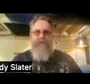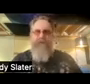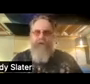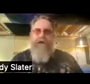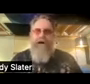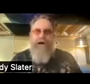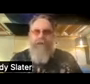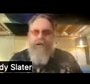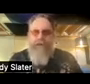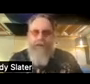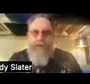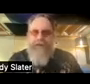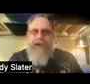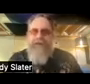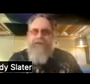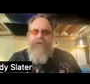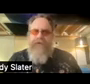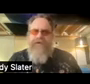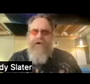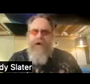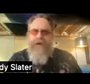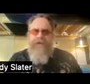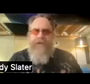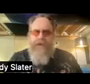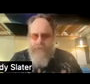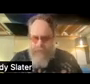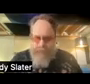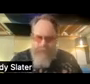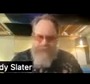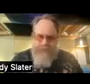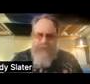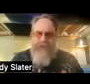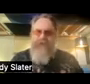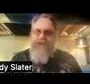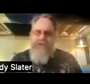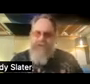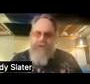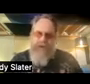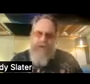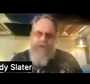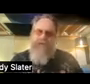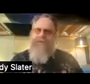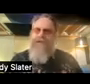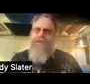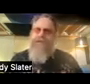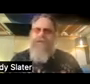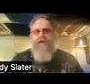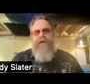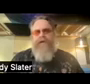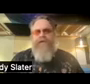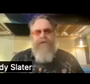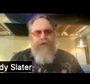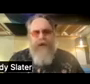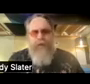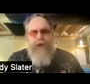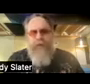And I'm going to go to the next slide, which will show on screen the text, the description that I wrote.